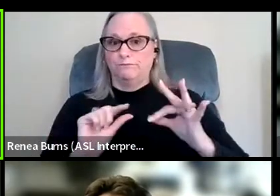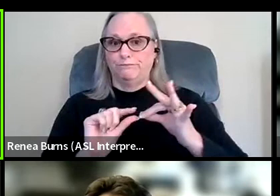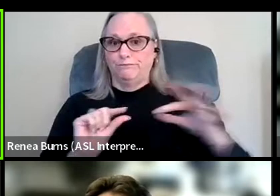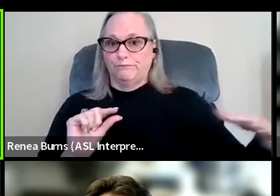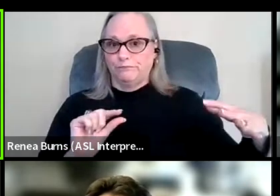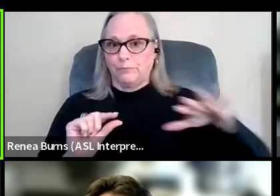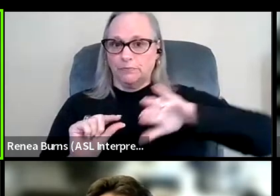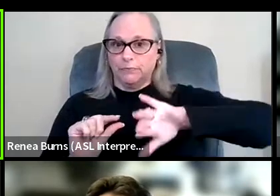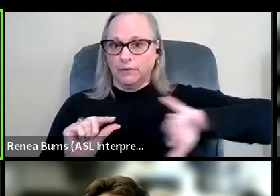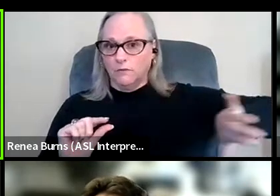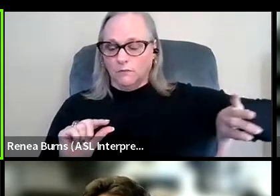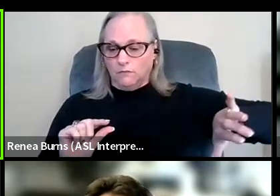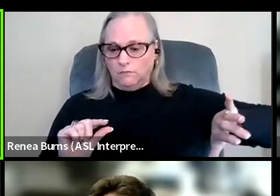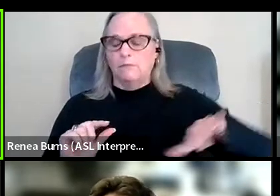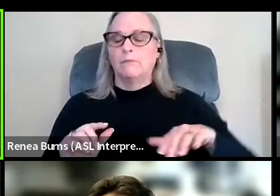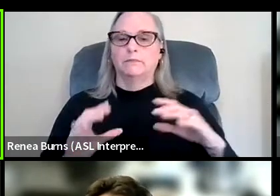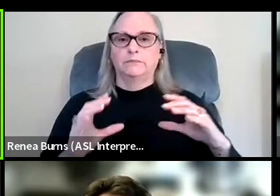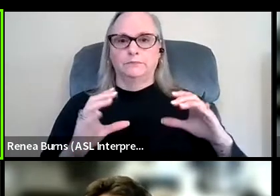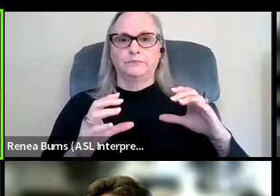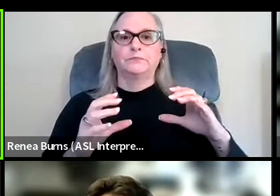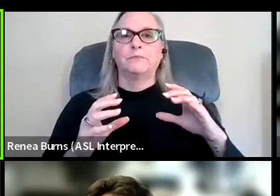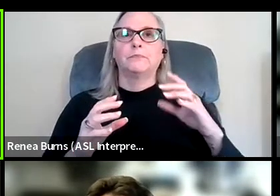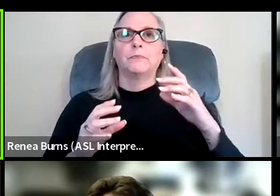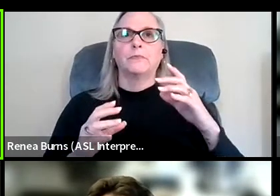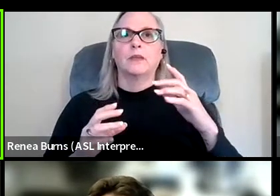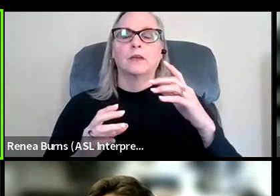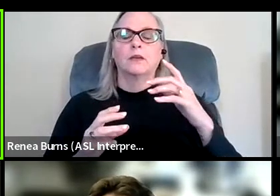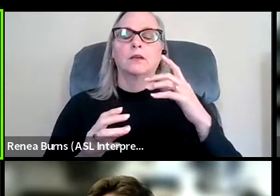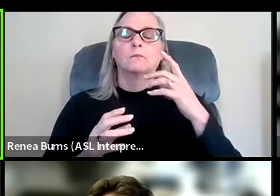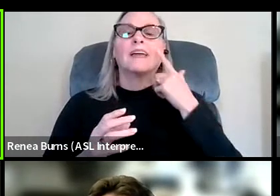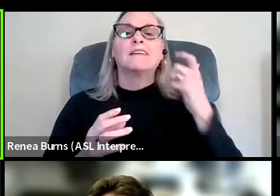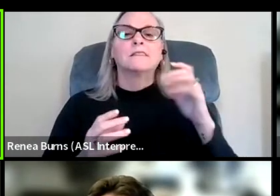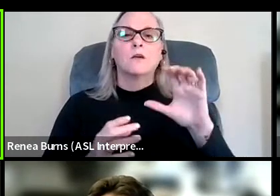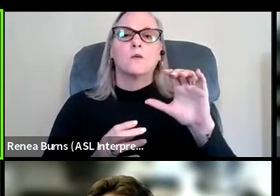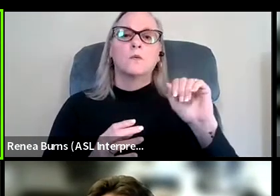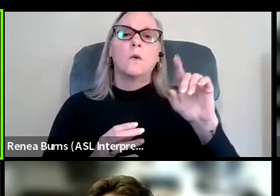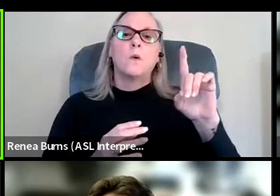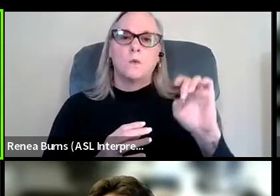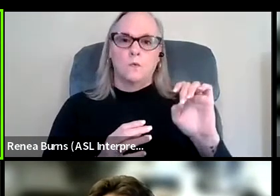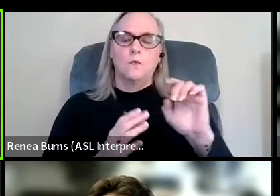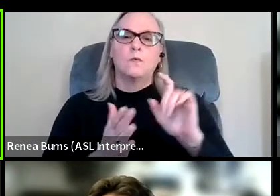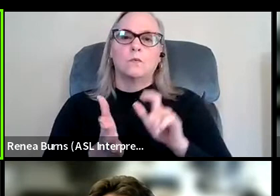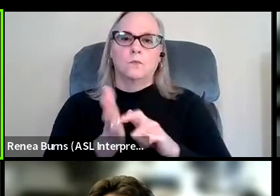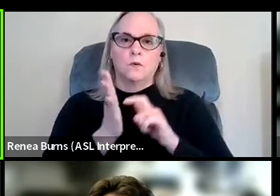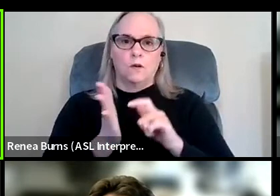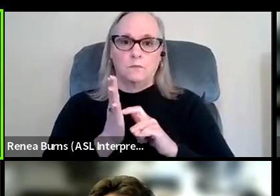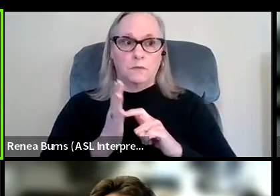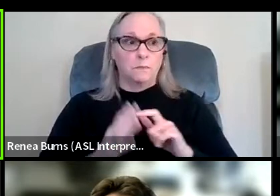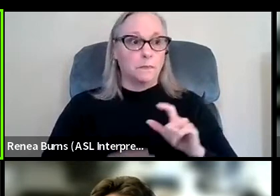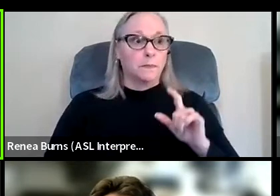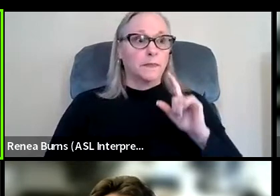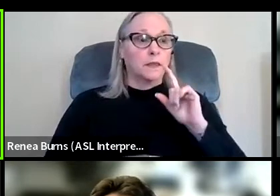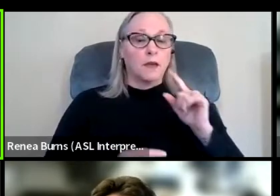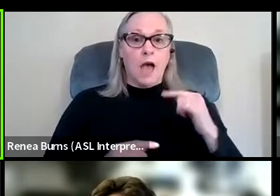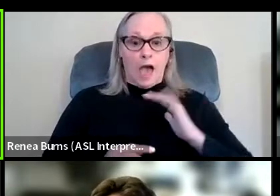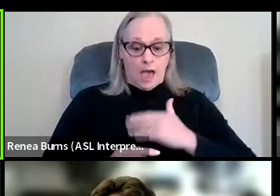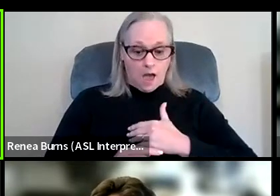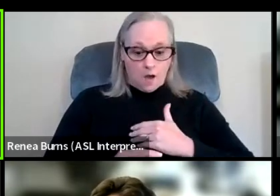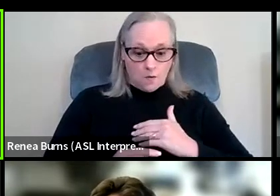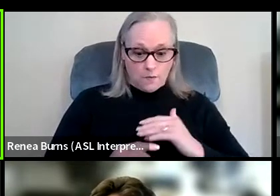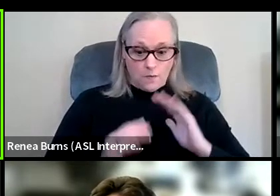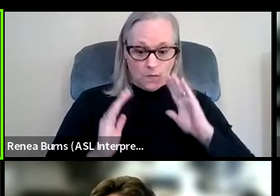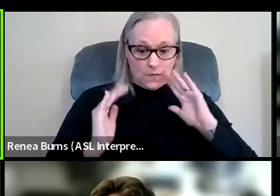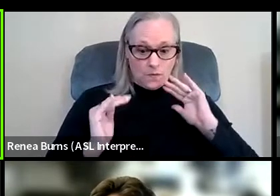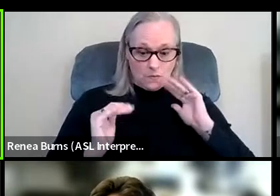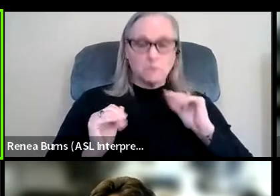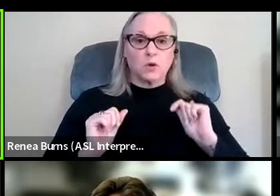the buildings due to code requirements. And originally, our hope was we'd be able to reconnect the